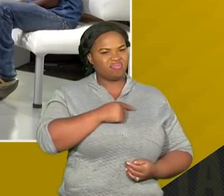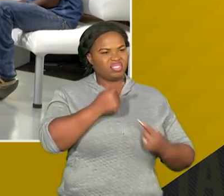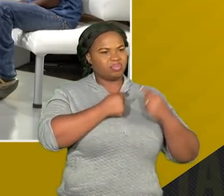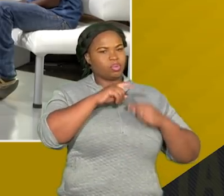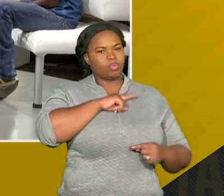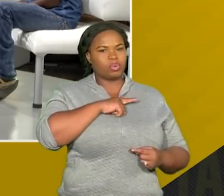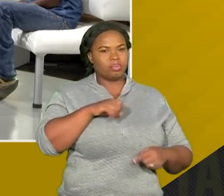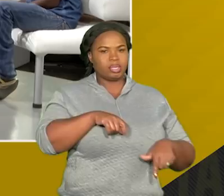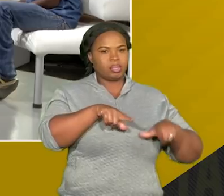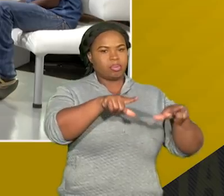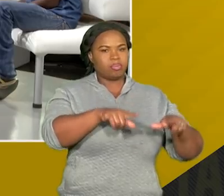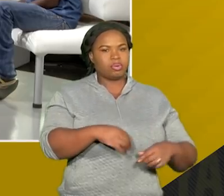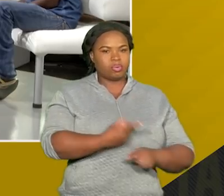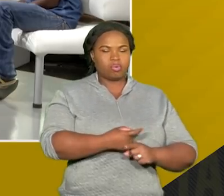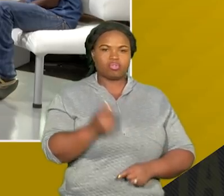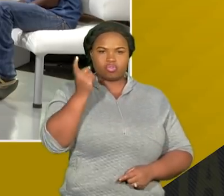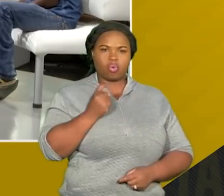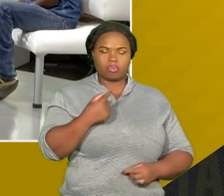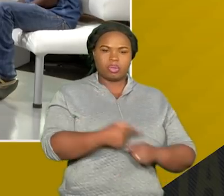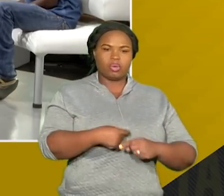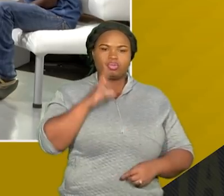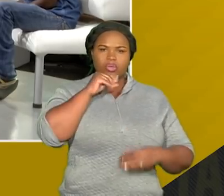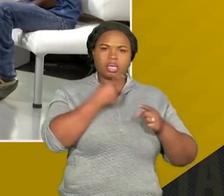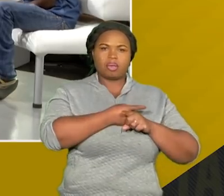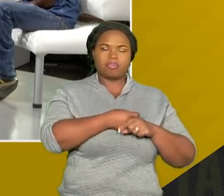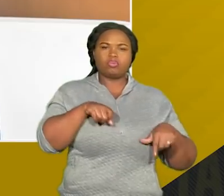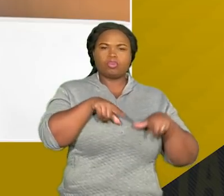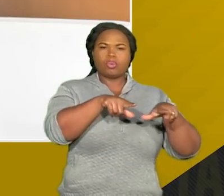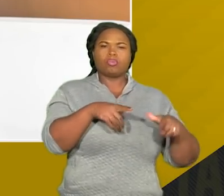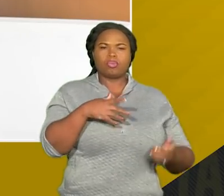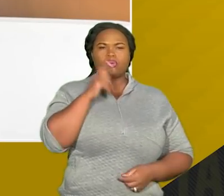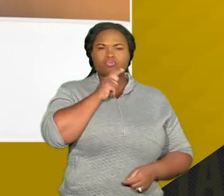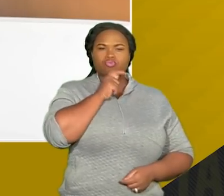comedian called him Popo and you call me I work up below. I'm offended.